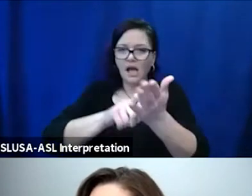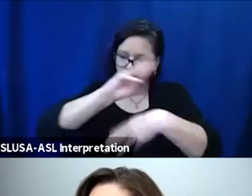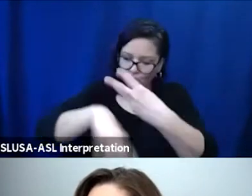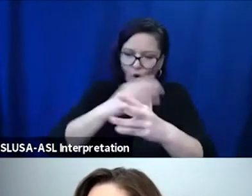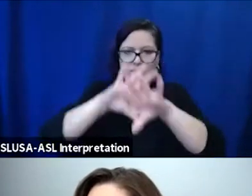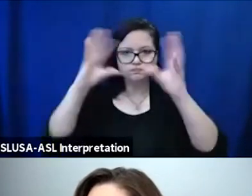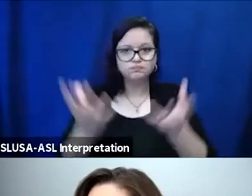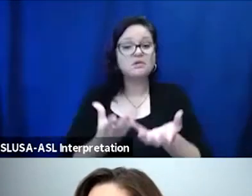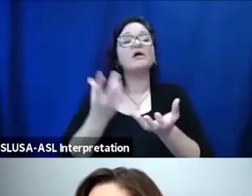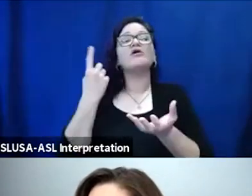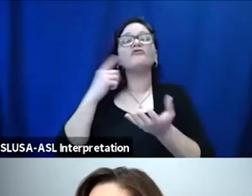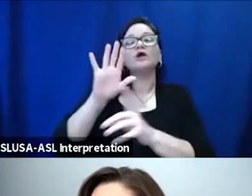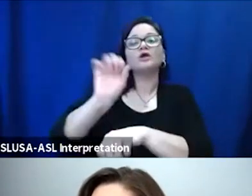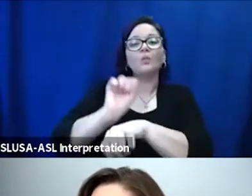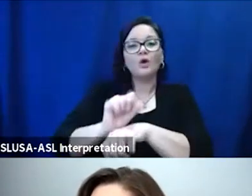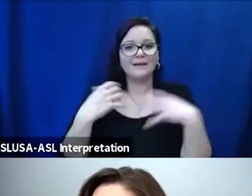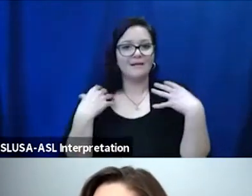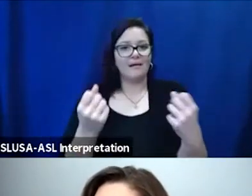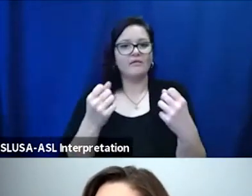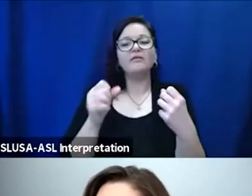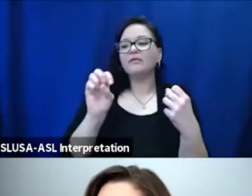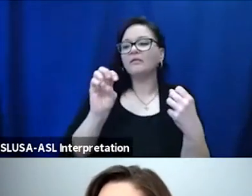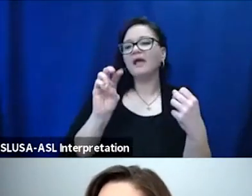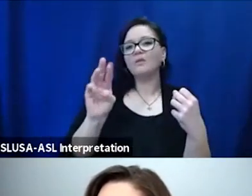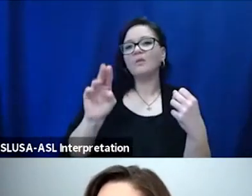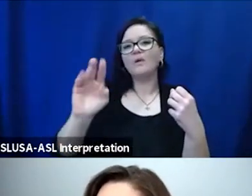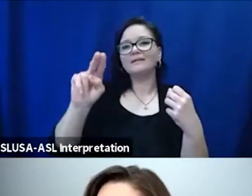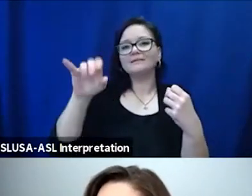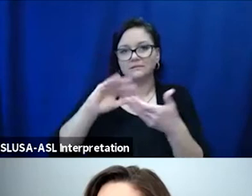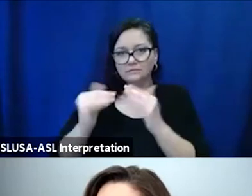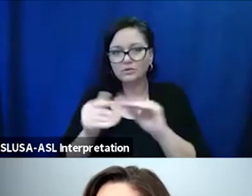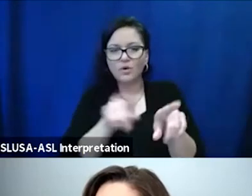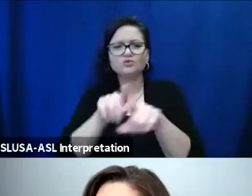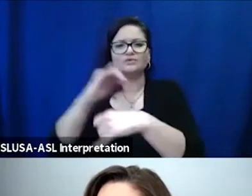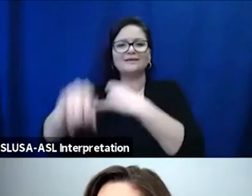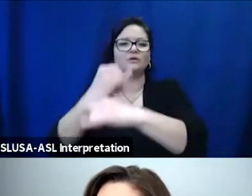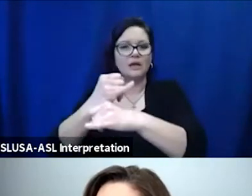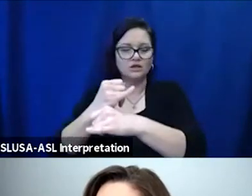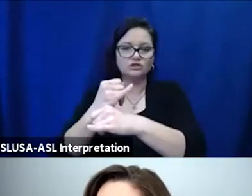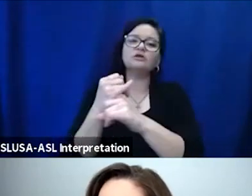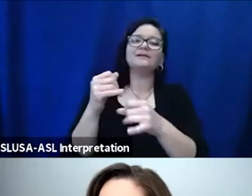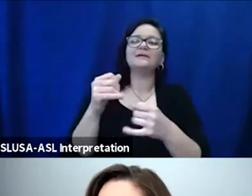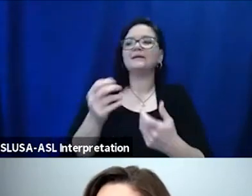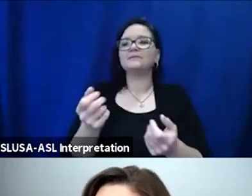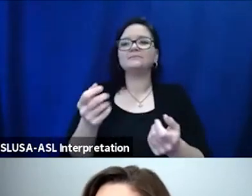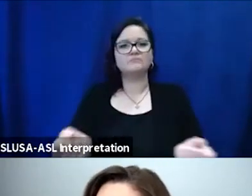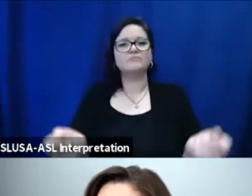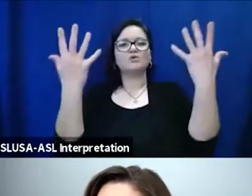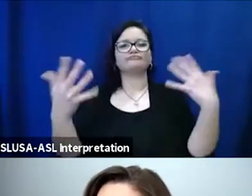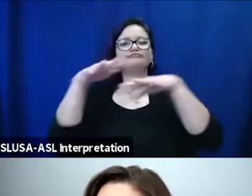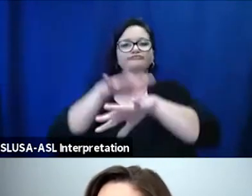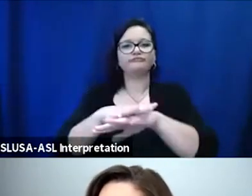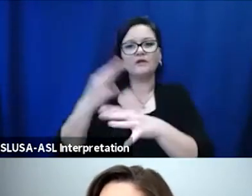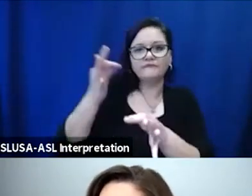work in the health and wellness community, as well as his extensive work in international interfaith peace and reconciliation, and is a